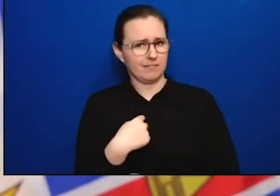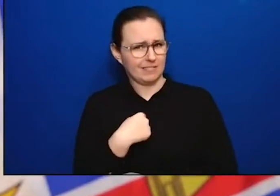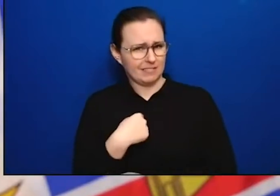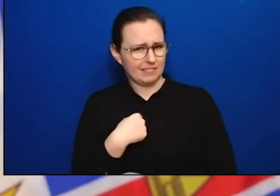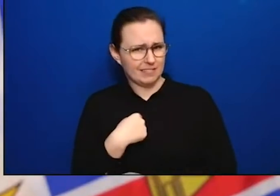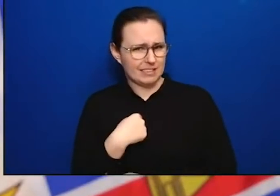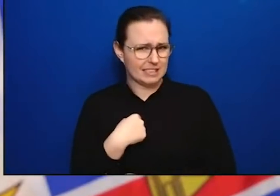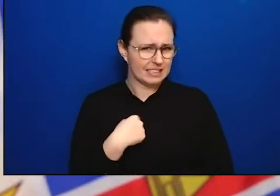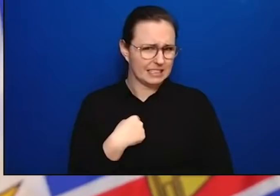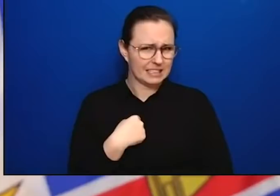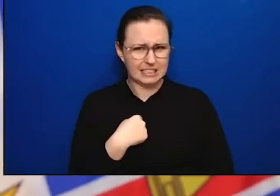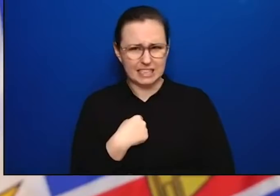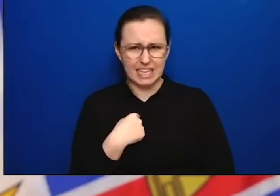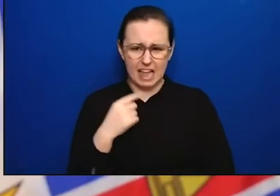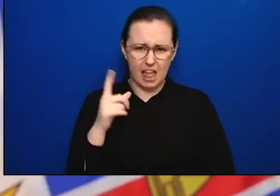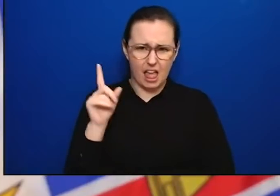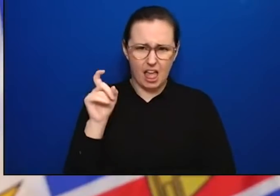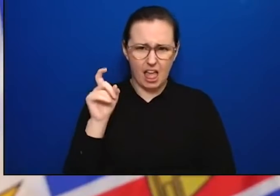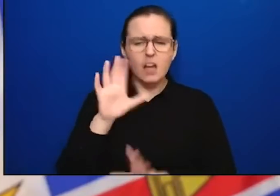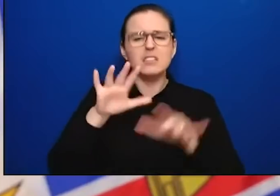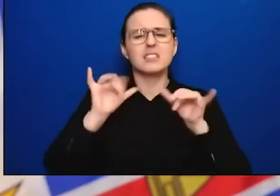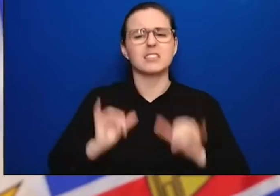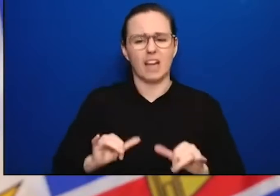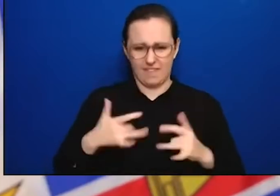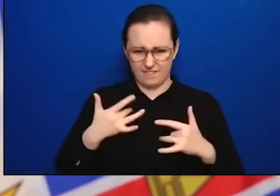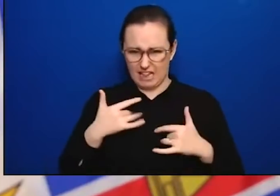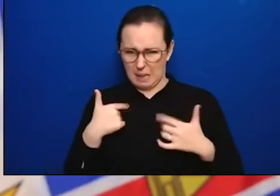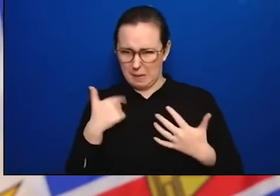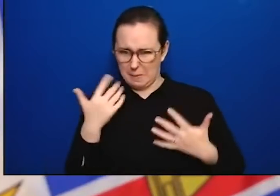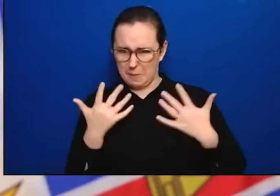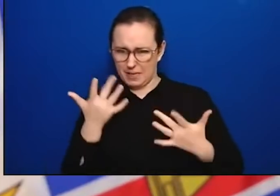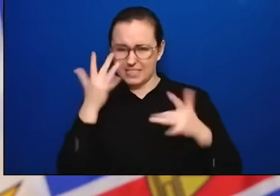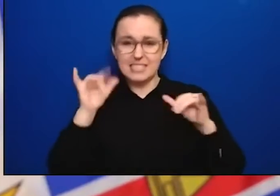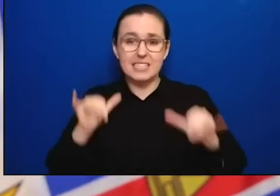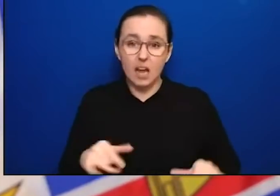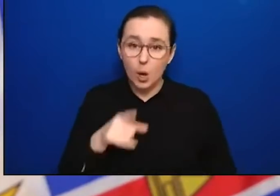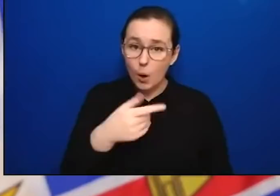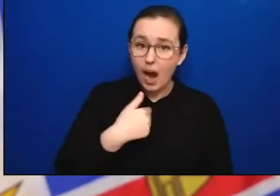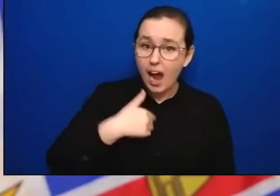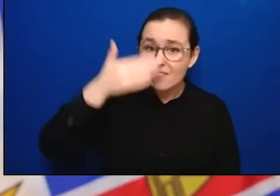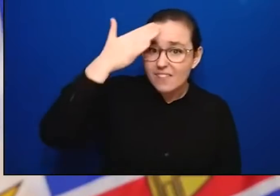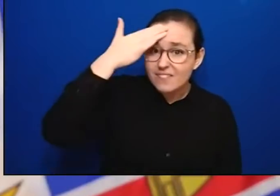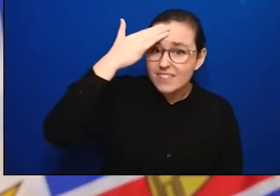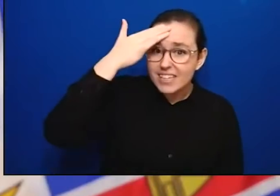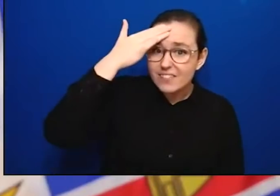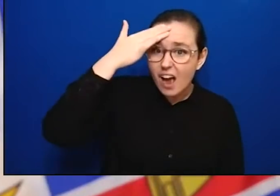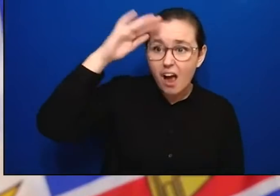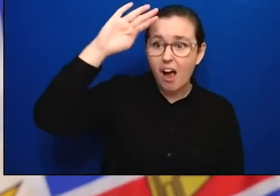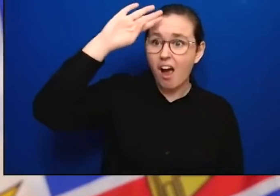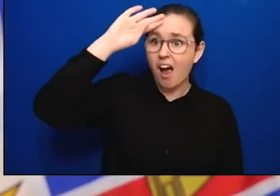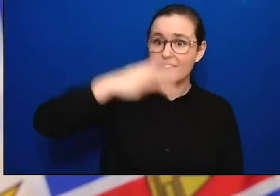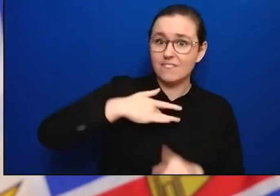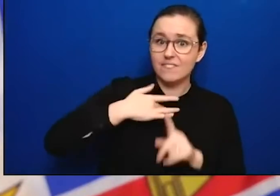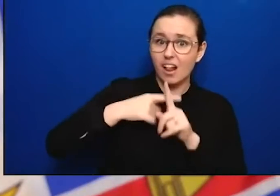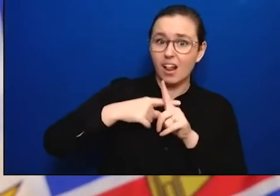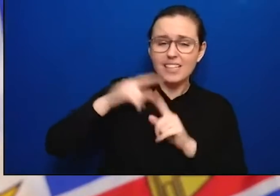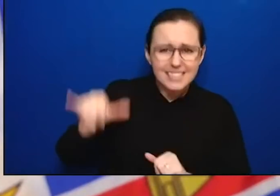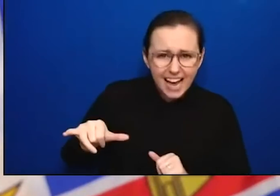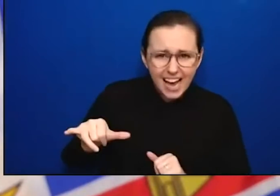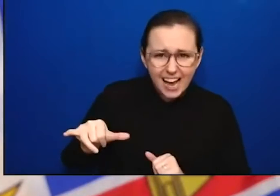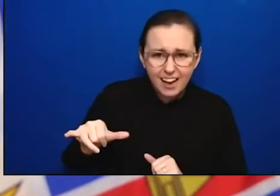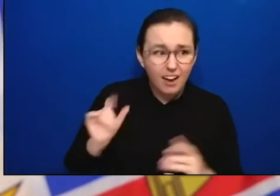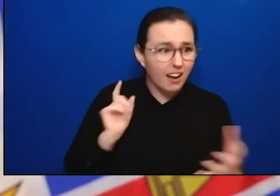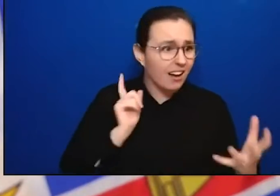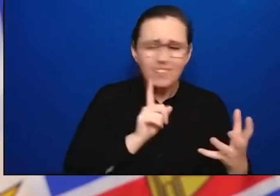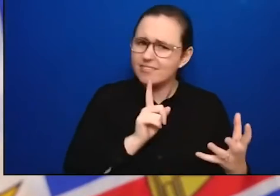cautious if you are at high risk. It means paying attention every day to how we are feeling, staying home if we're feeling unwell,